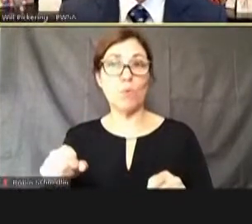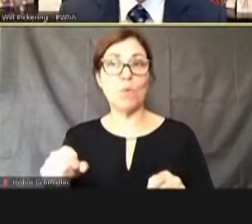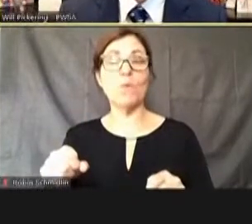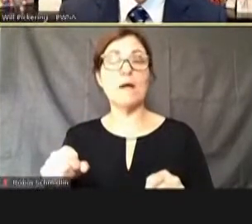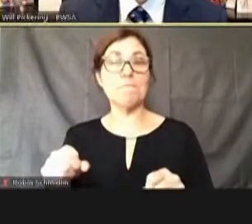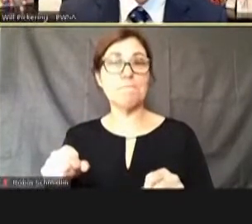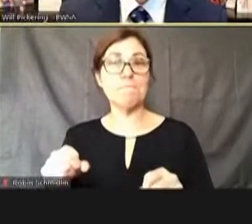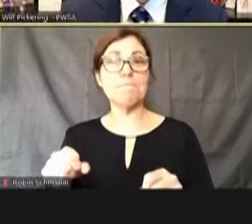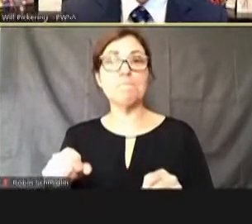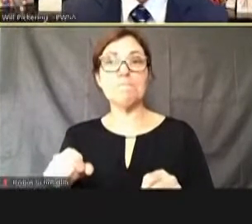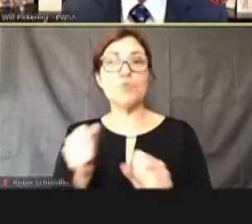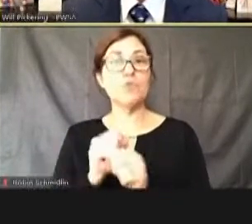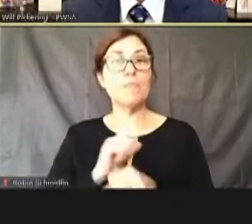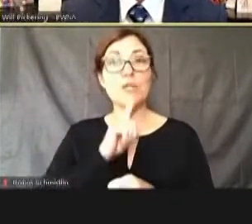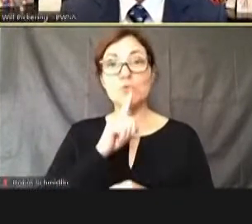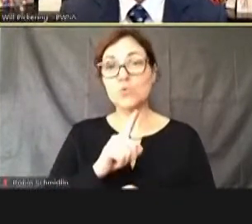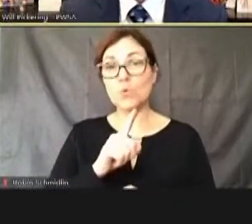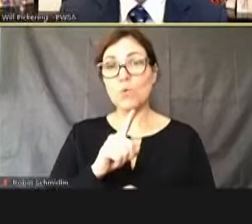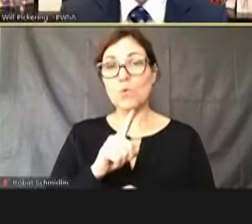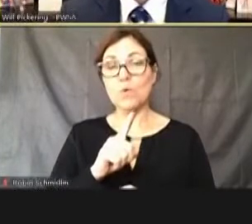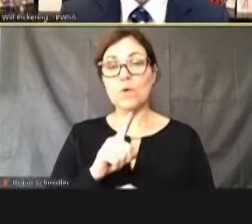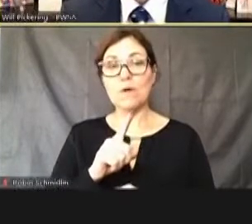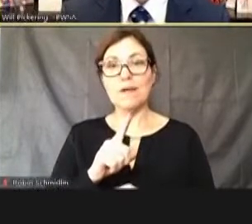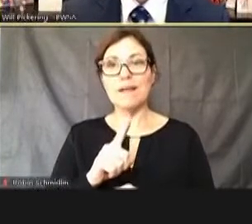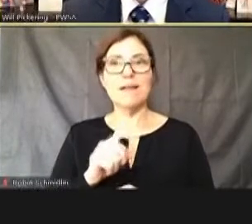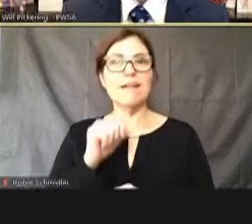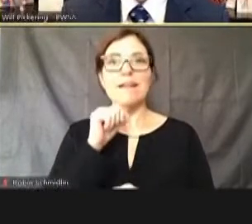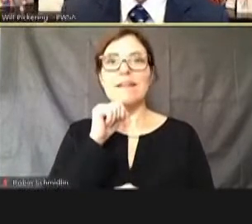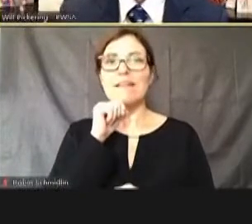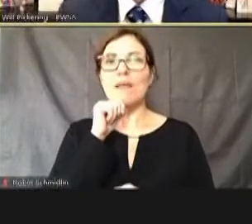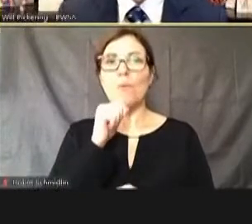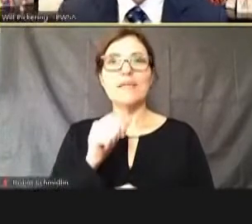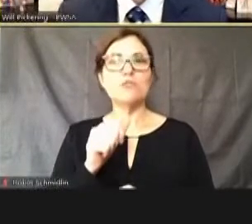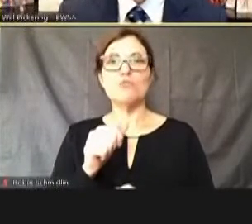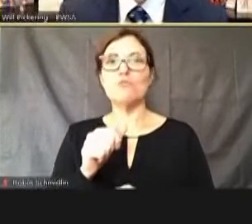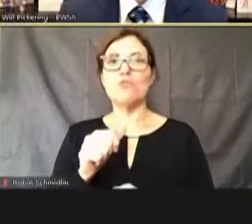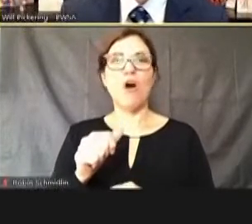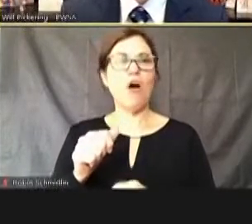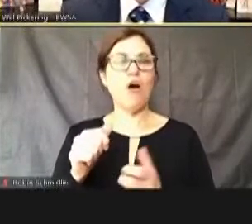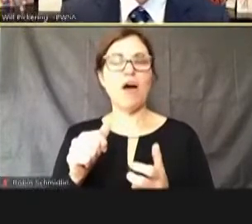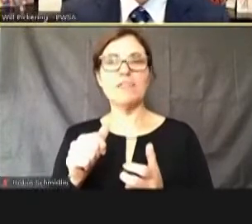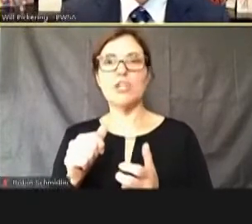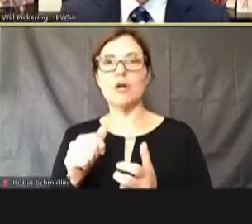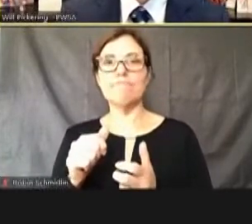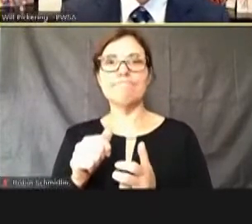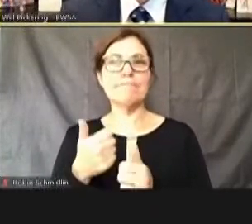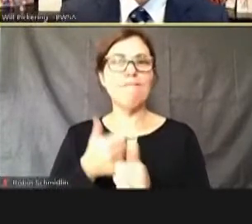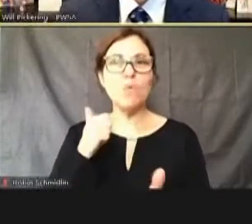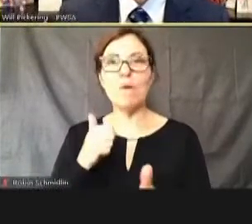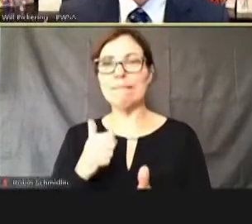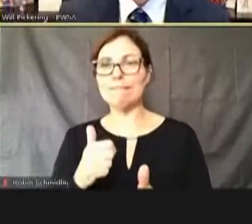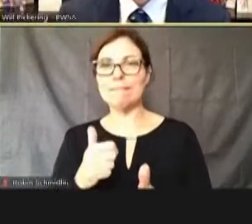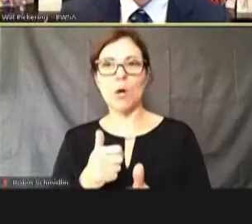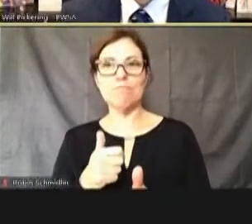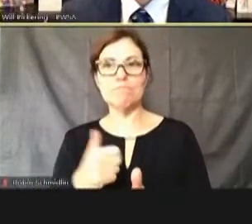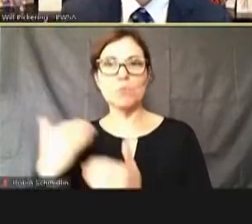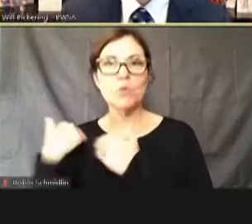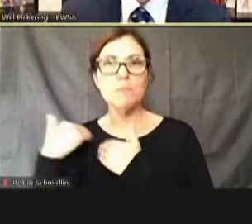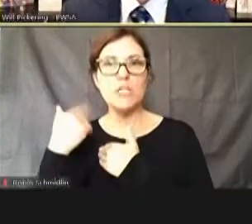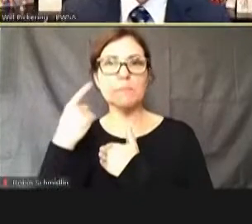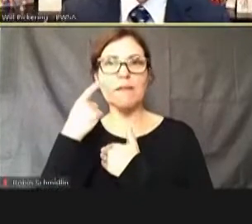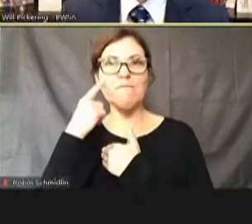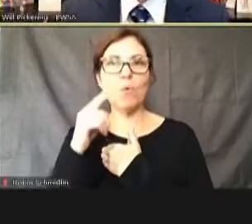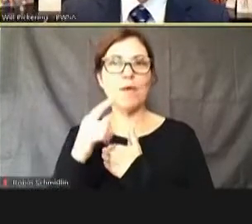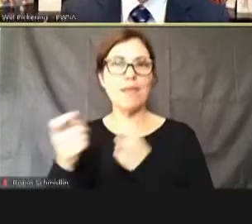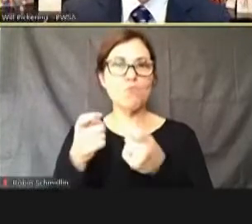make sure that we do not run afoul of our obligations to our regulators, of which we have many, the Department